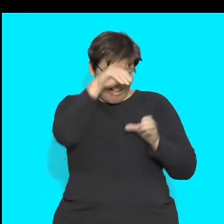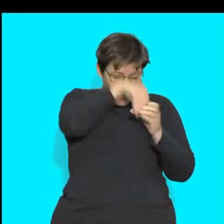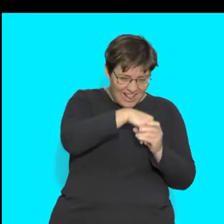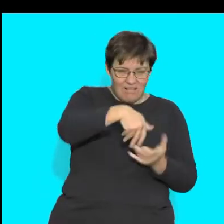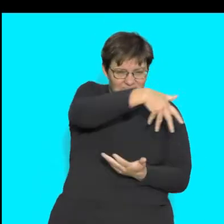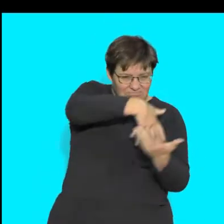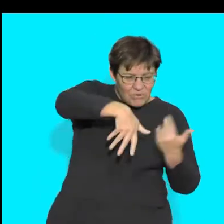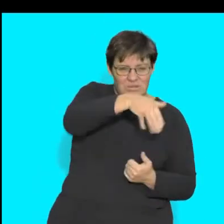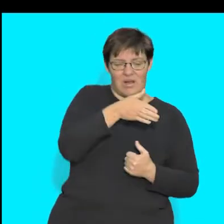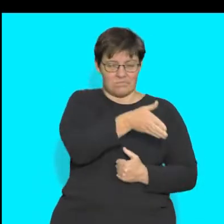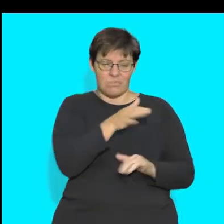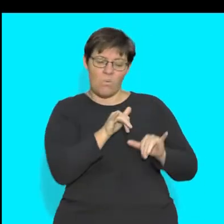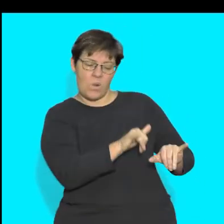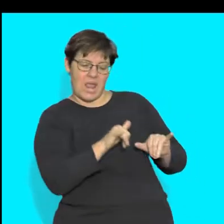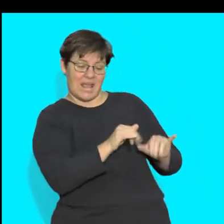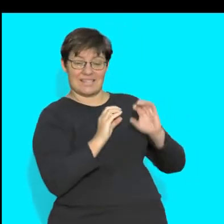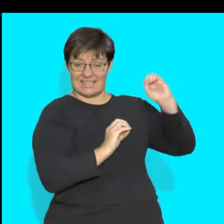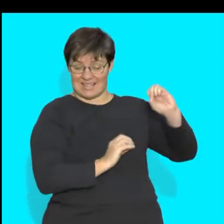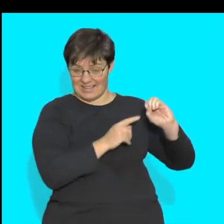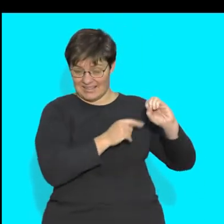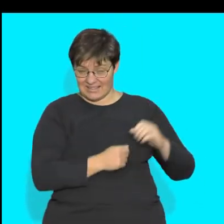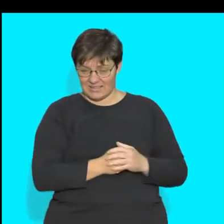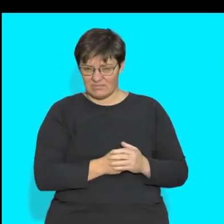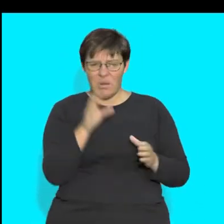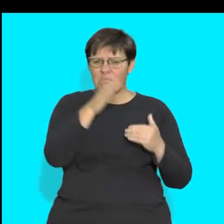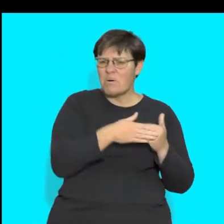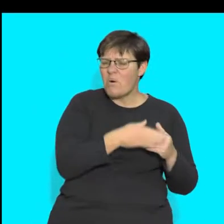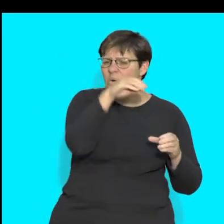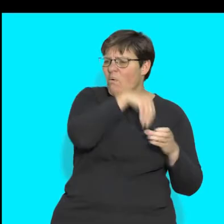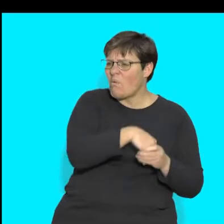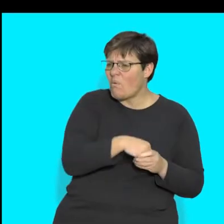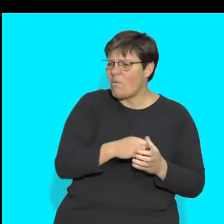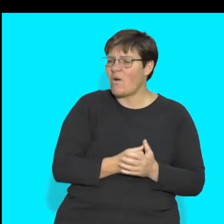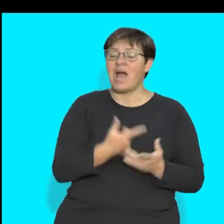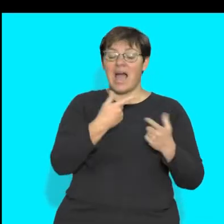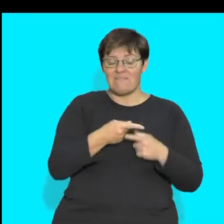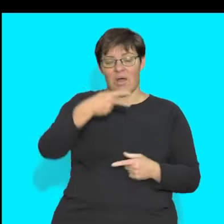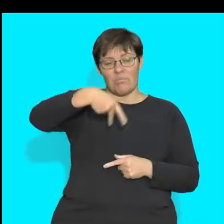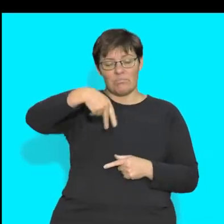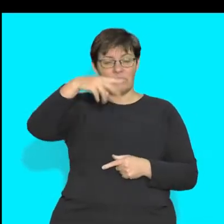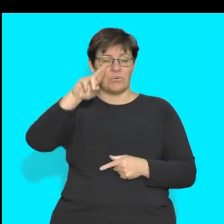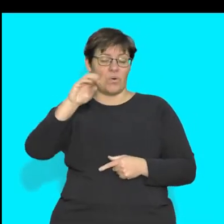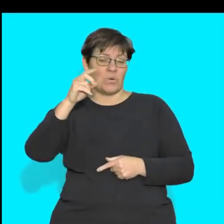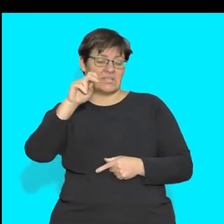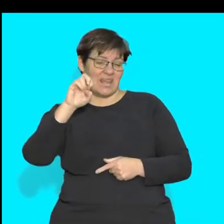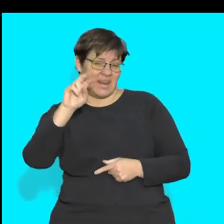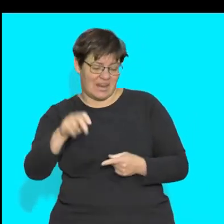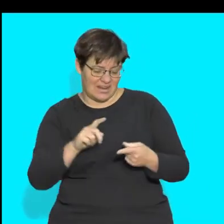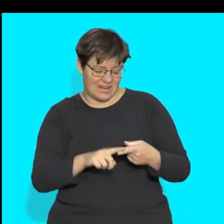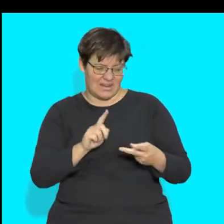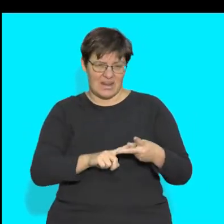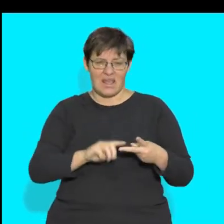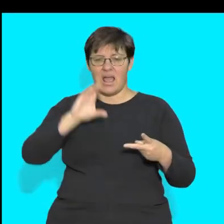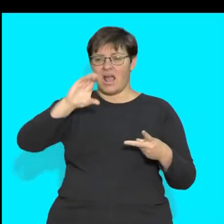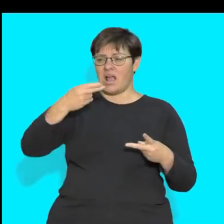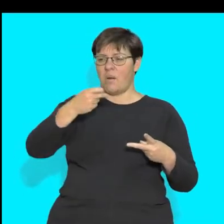there waiting in the cell. What else is in the cell? All right. I've got proteins. I've got carbohydrates.